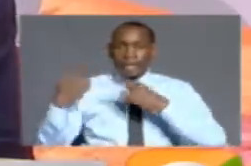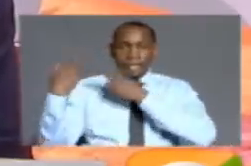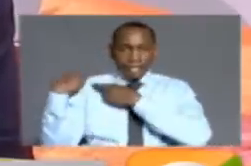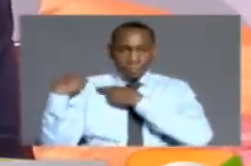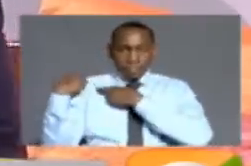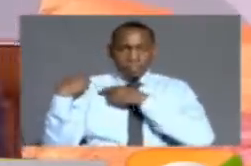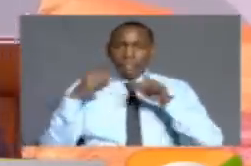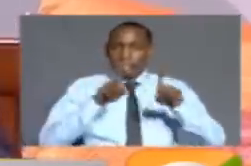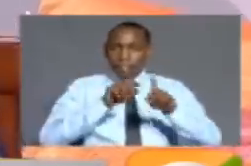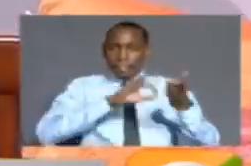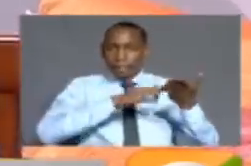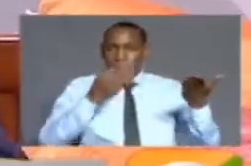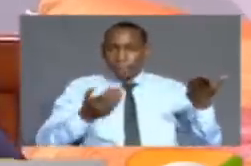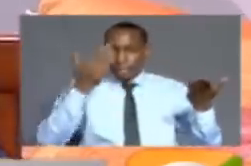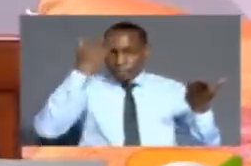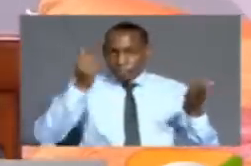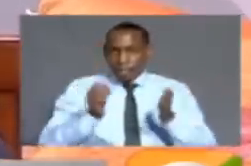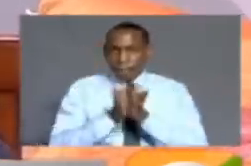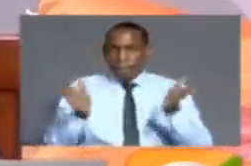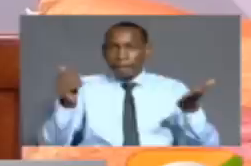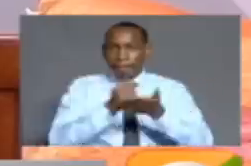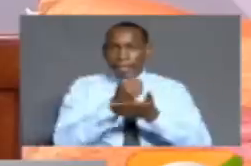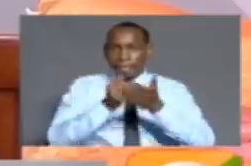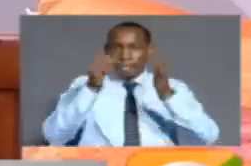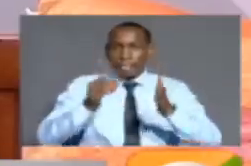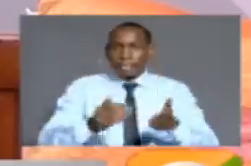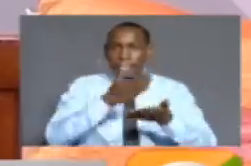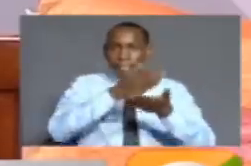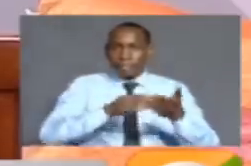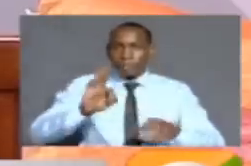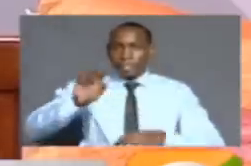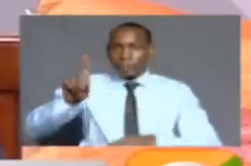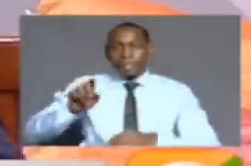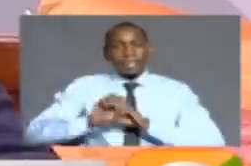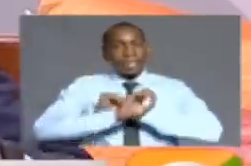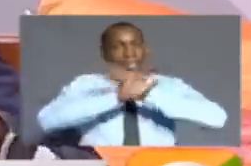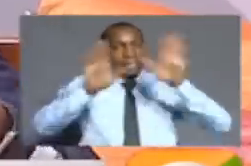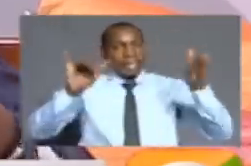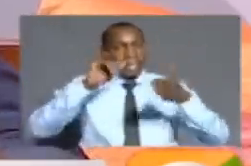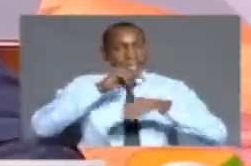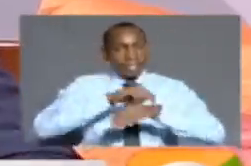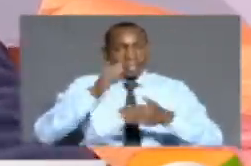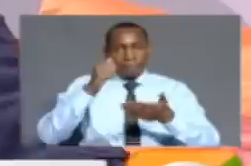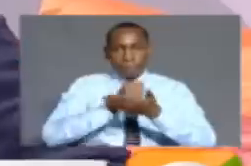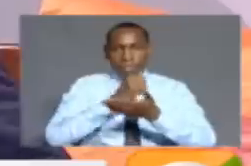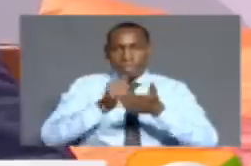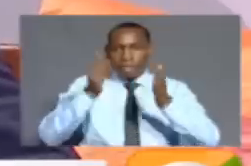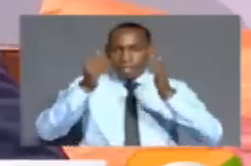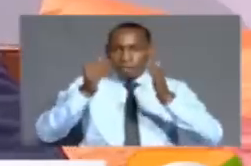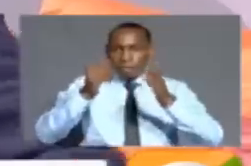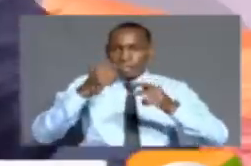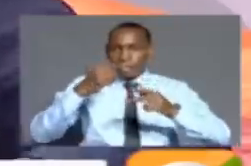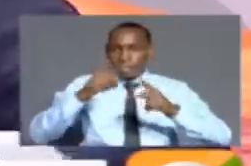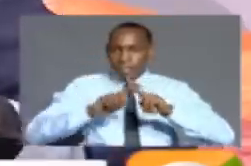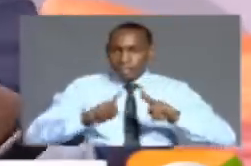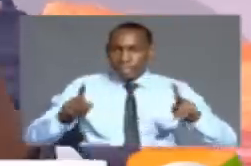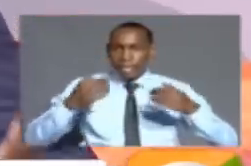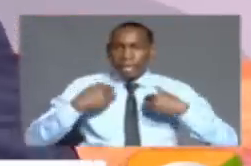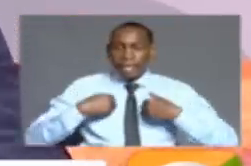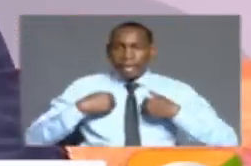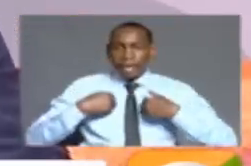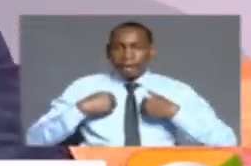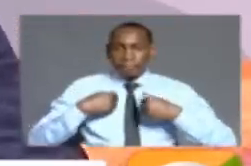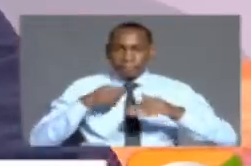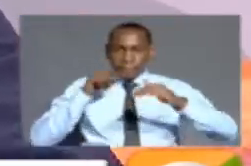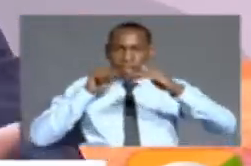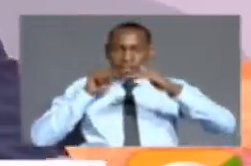failed. Because the Public Audit Act Section 31 is very clear. When the audit process begins, there is an entry